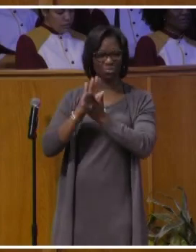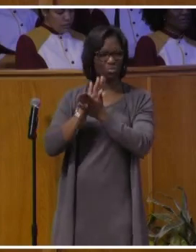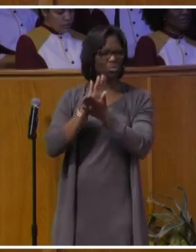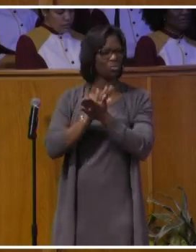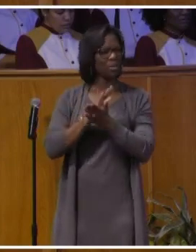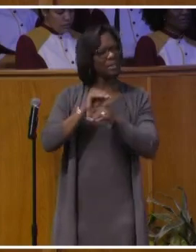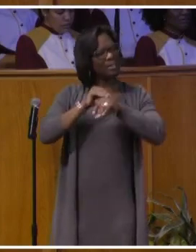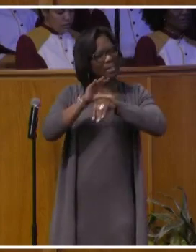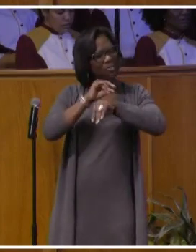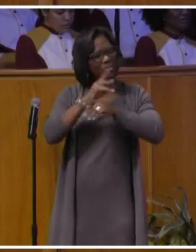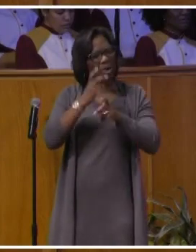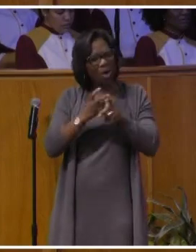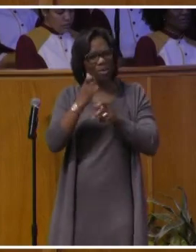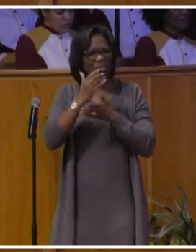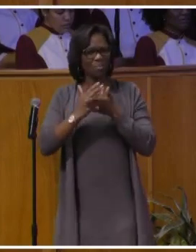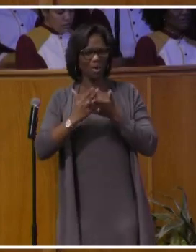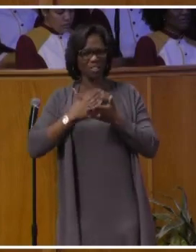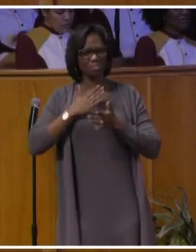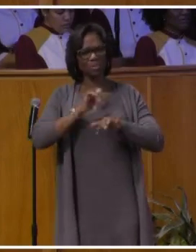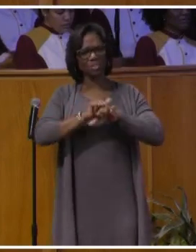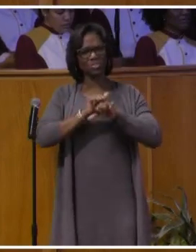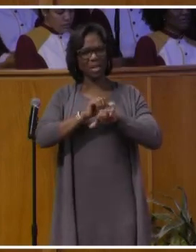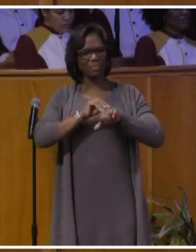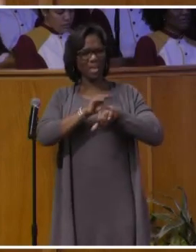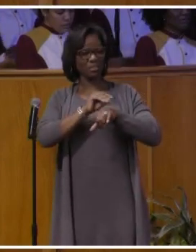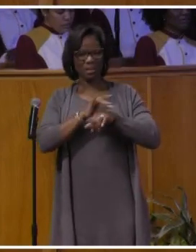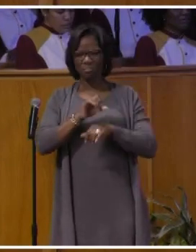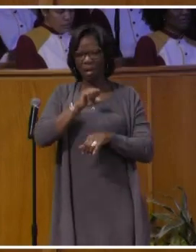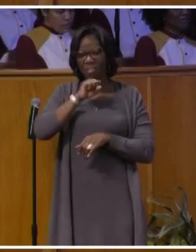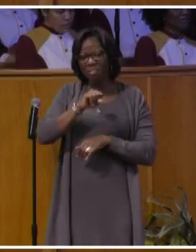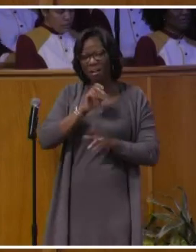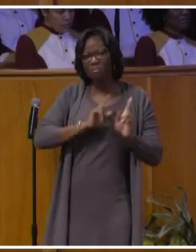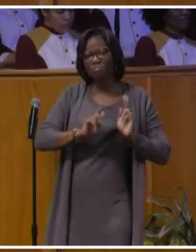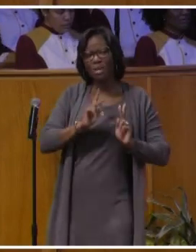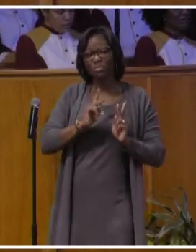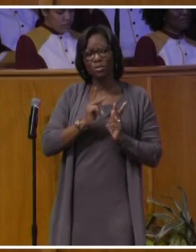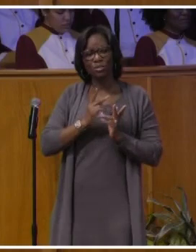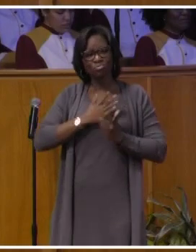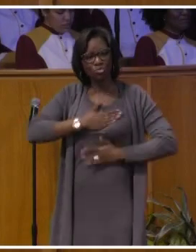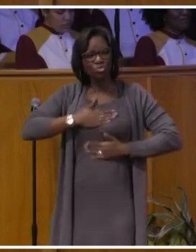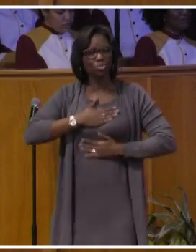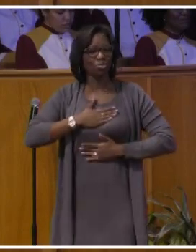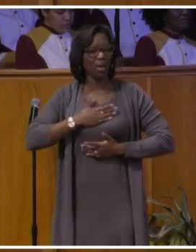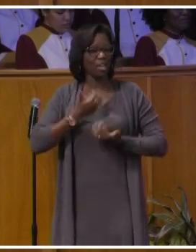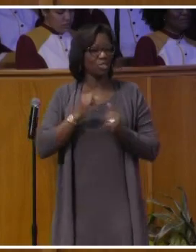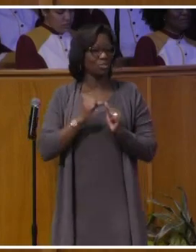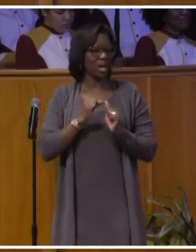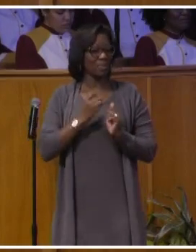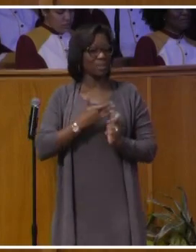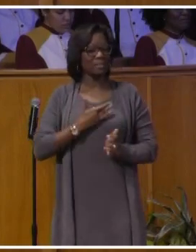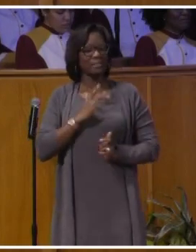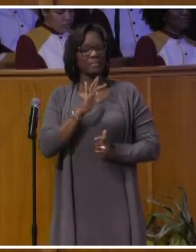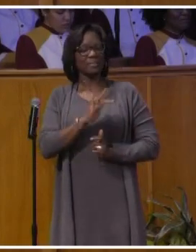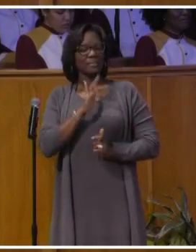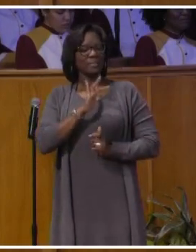Counseling is probably the hardest part of what I do. Even though I love people and I'm trying to be an empathetic